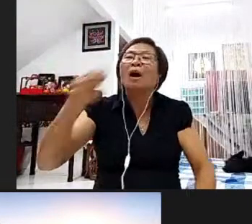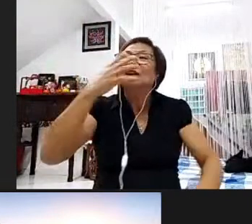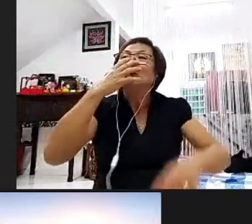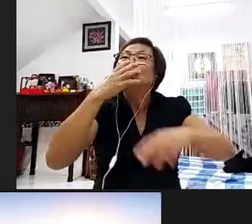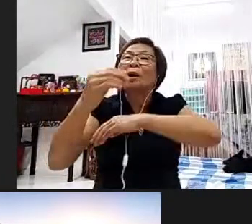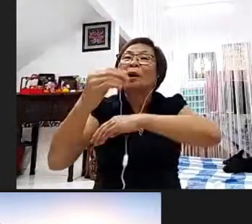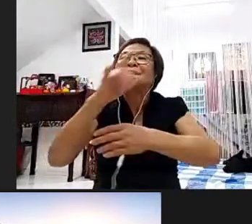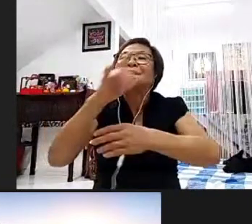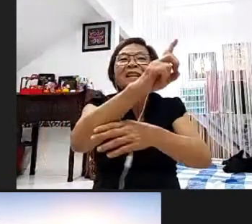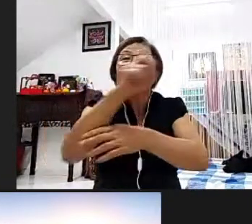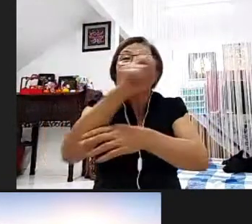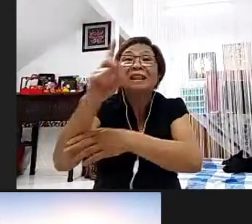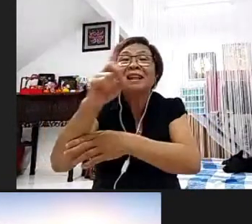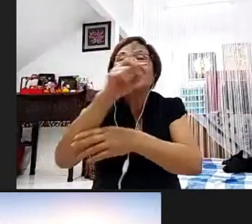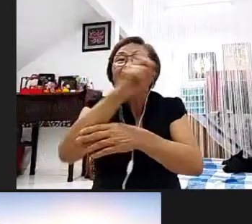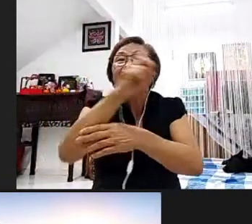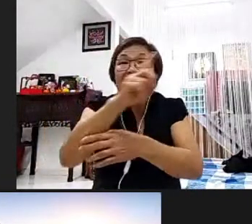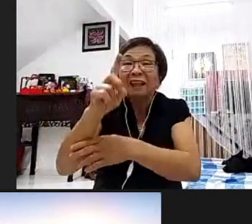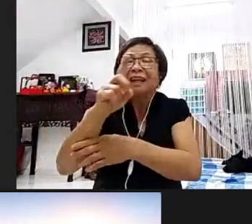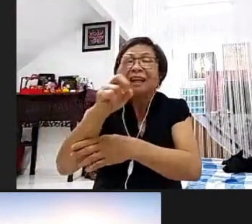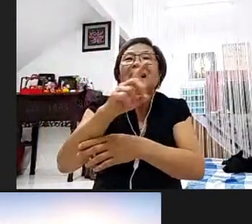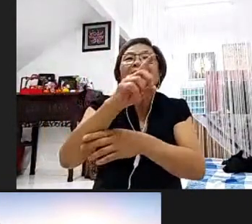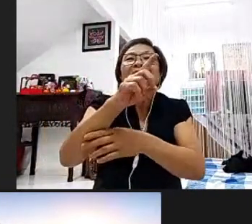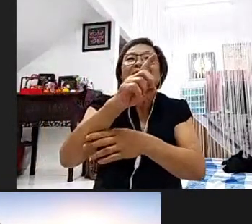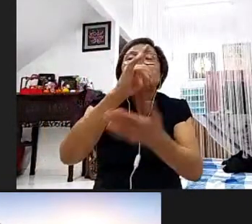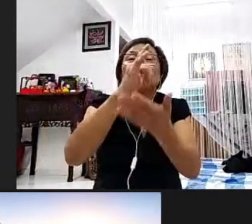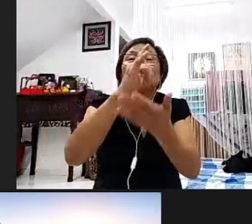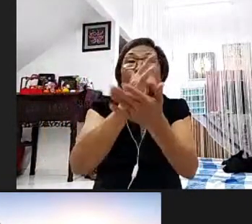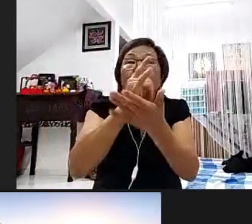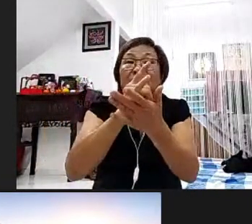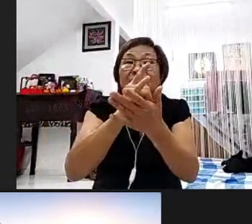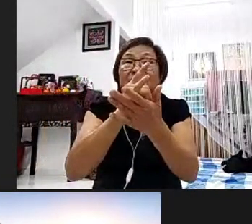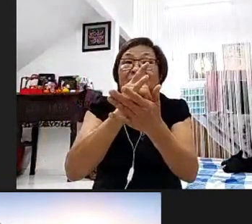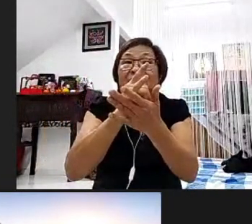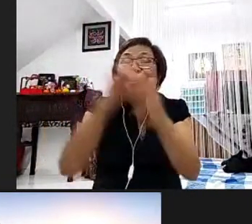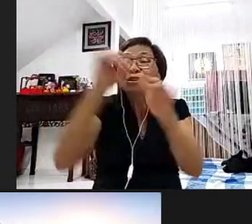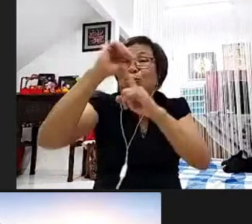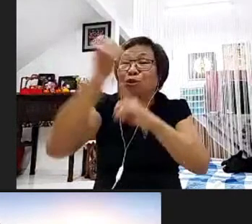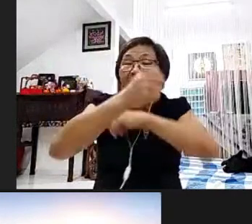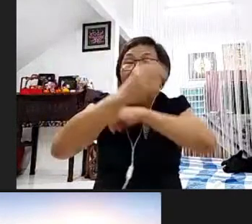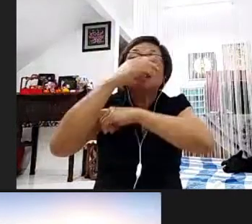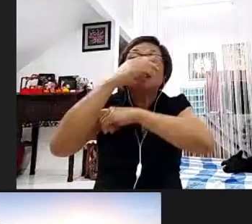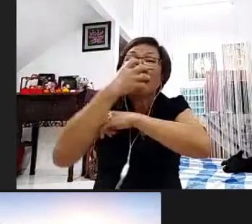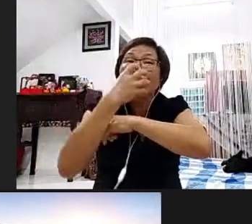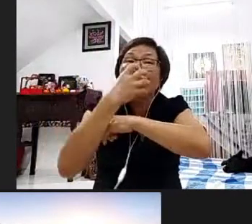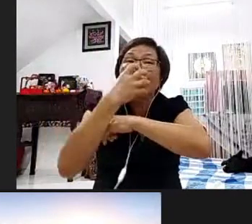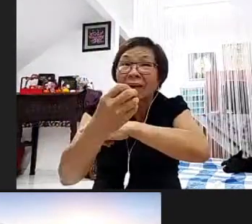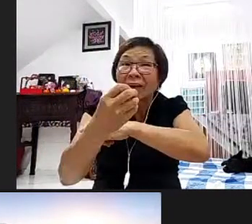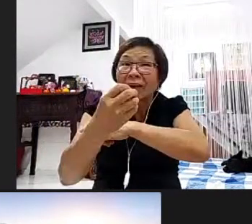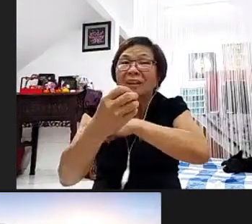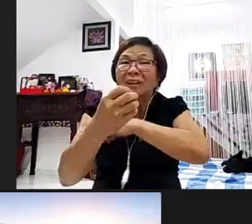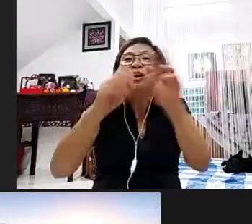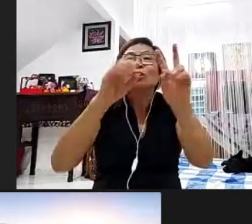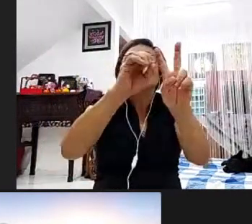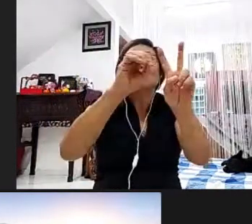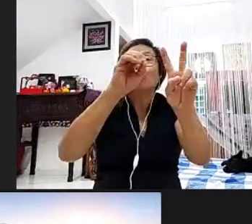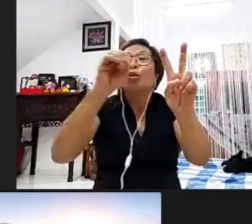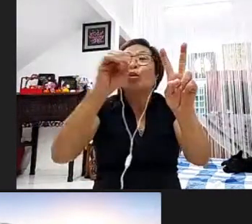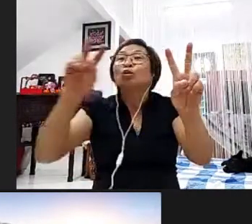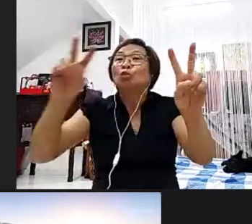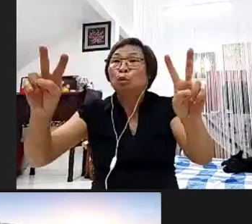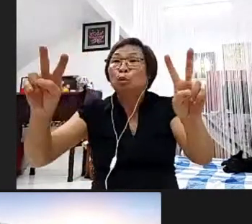Society since 2008. There you go. Our speakers are all very special, in their Buddhist